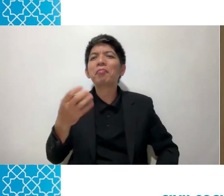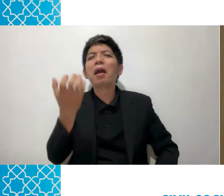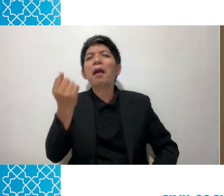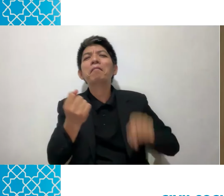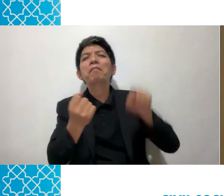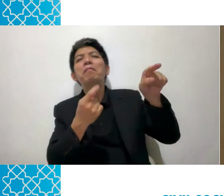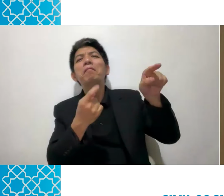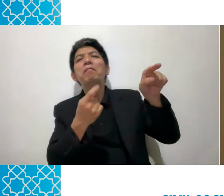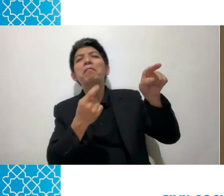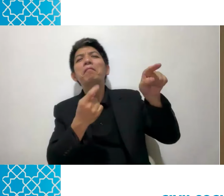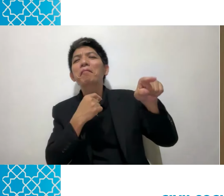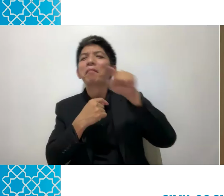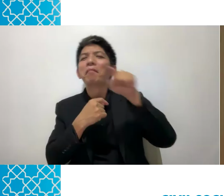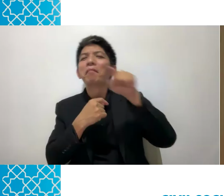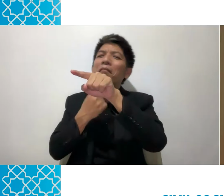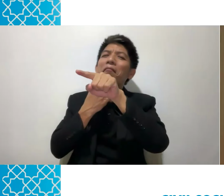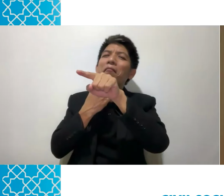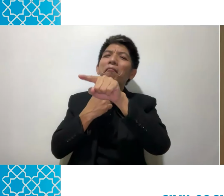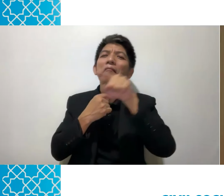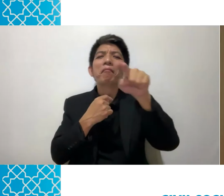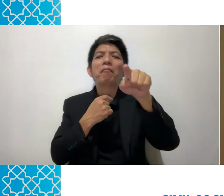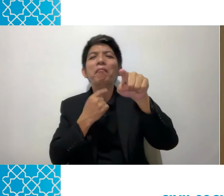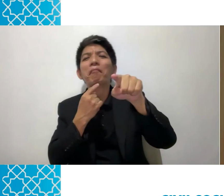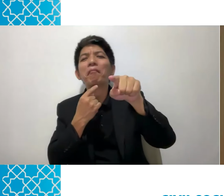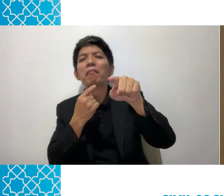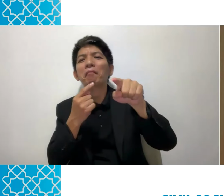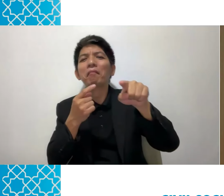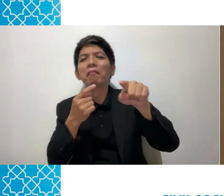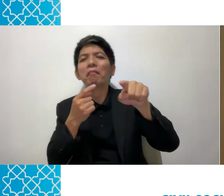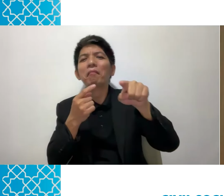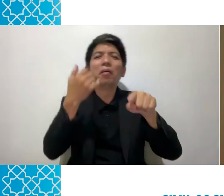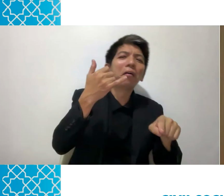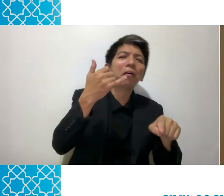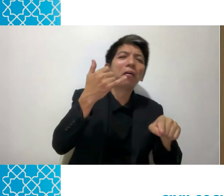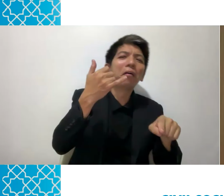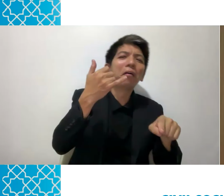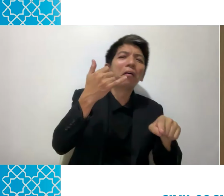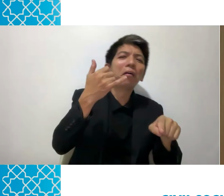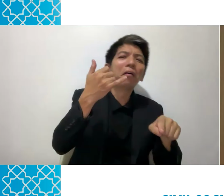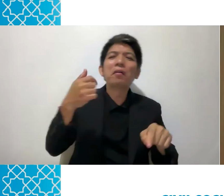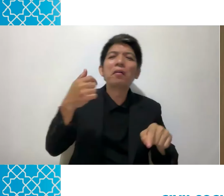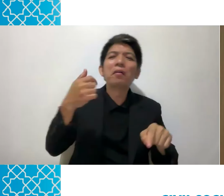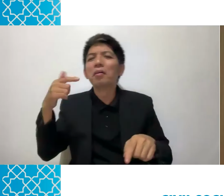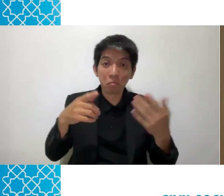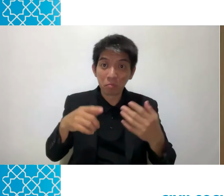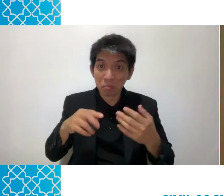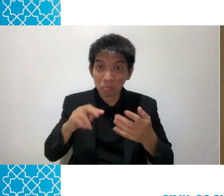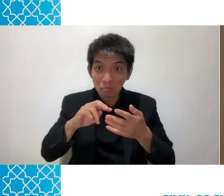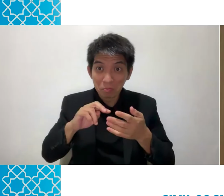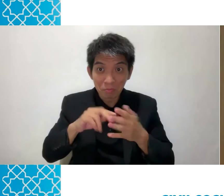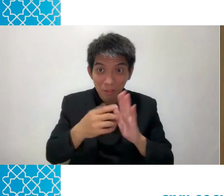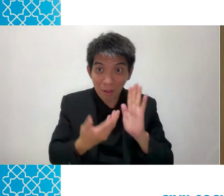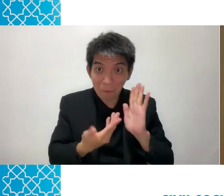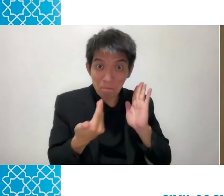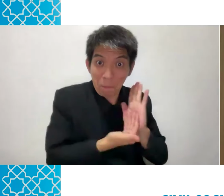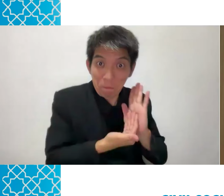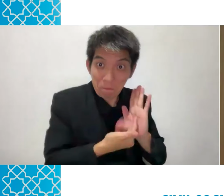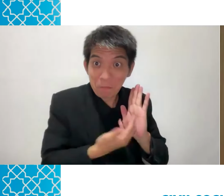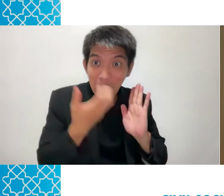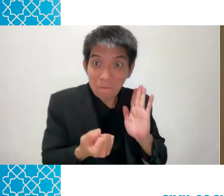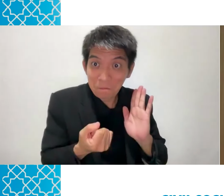a mixed reaction in the room because it shows we don't really know. So I have to turn it over to our expert. And first we will